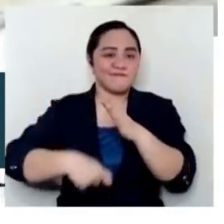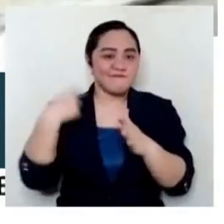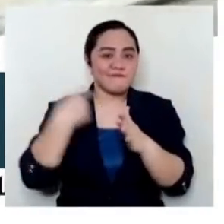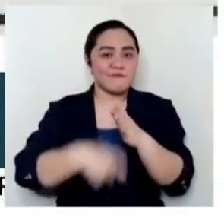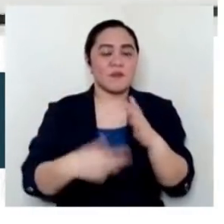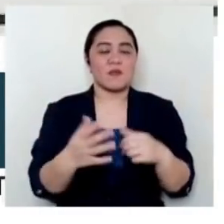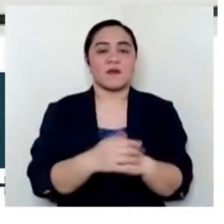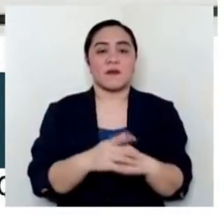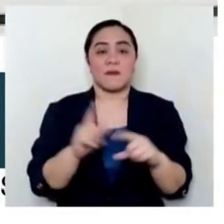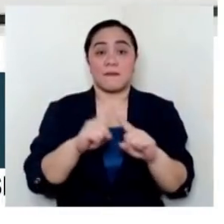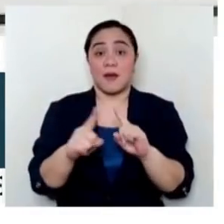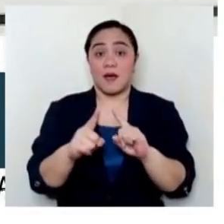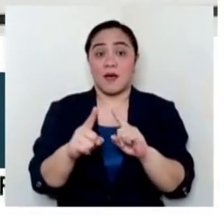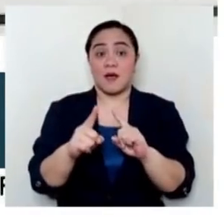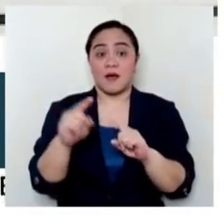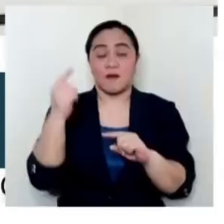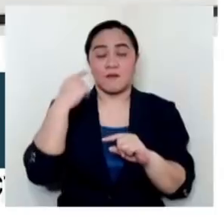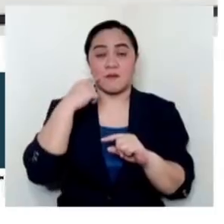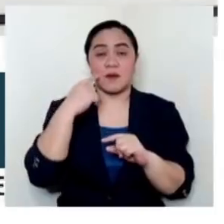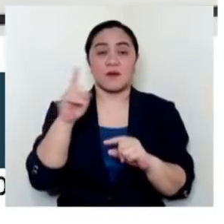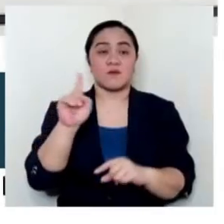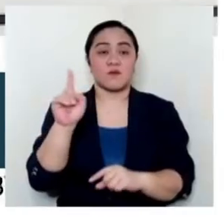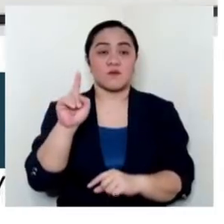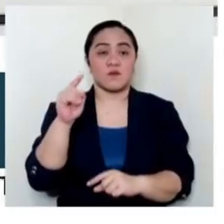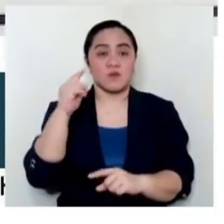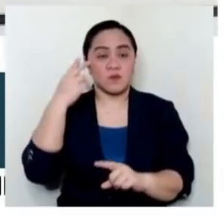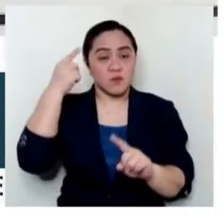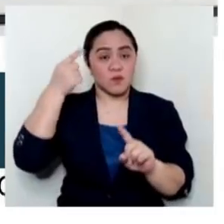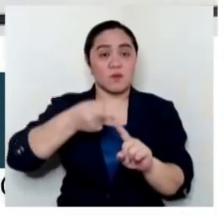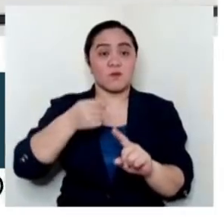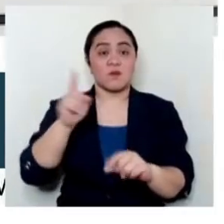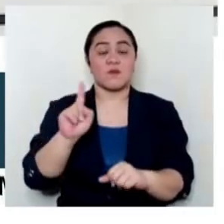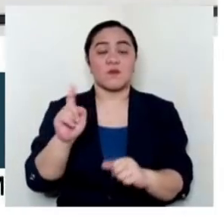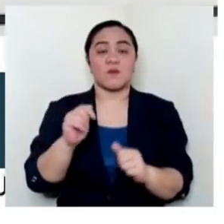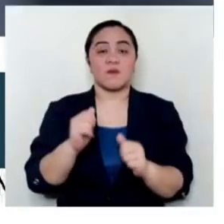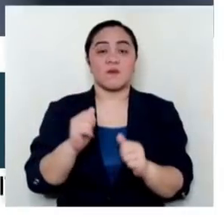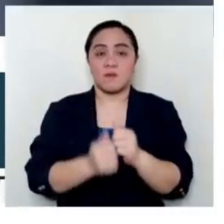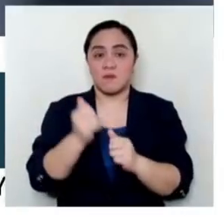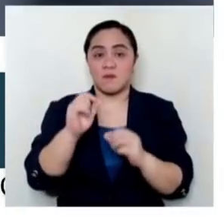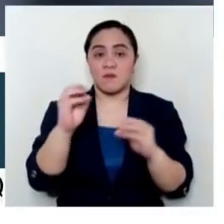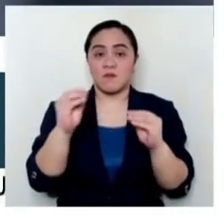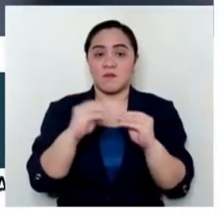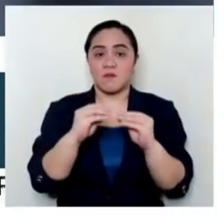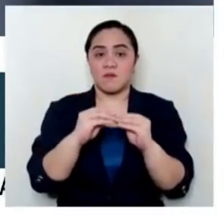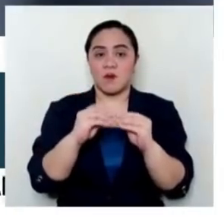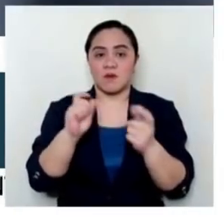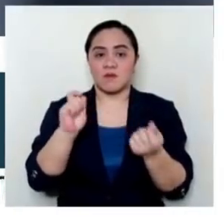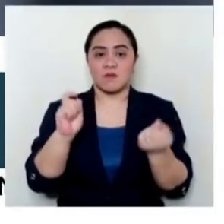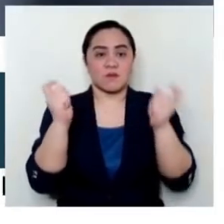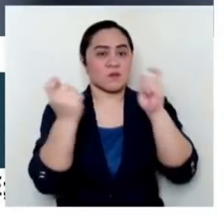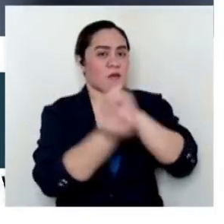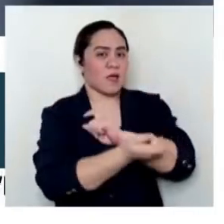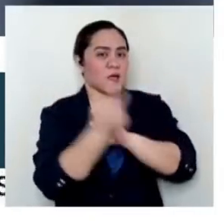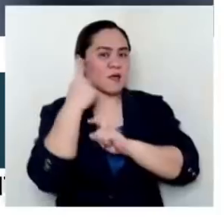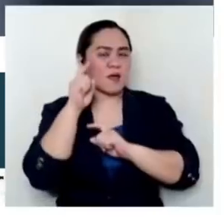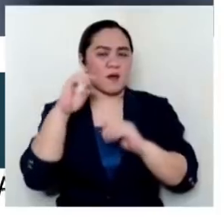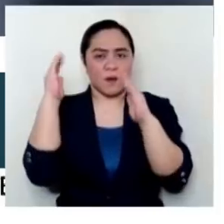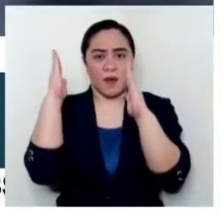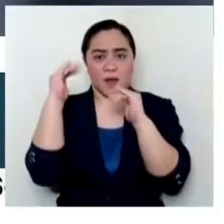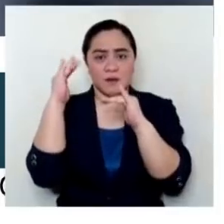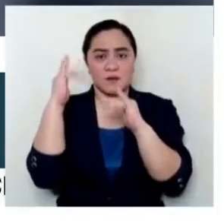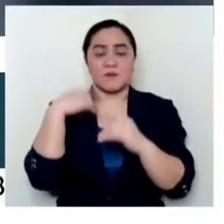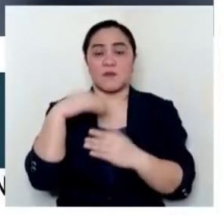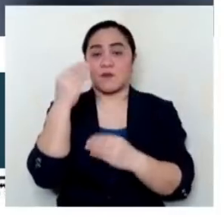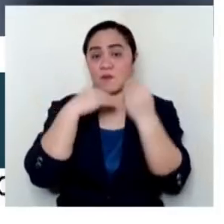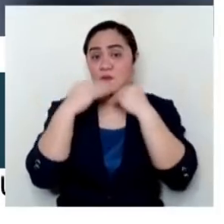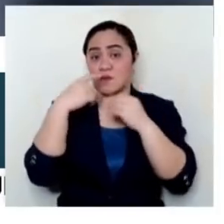own studies has been had shown that it's really transitory. I do expect that even food prices will,